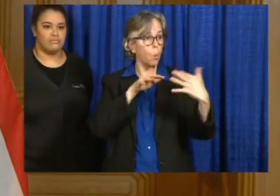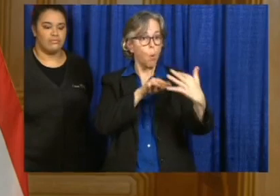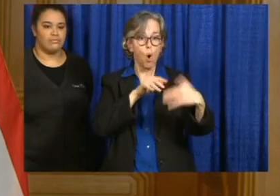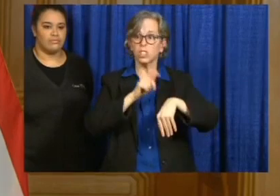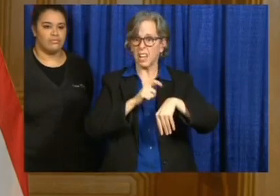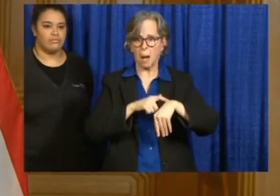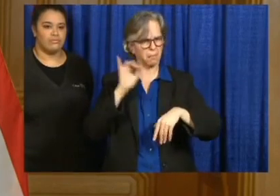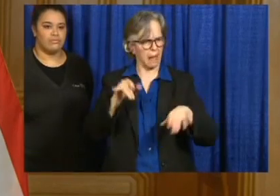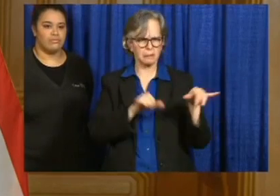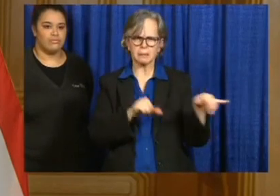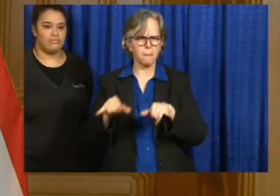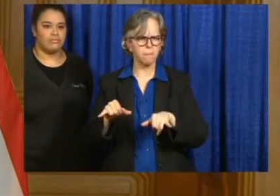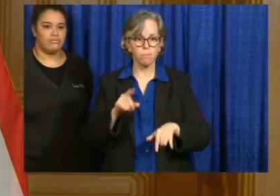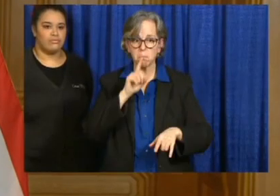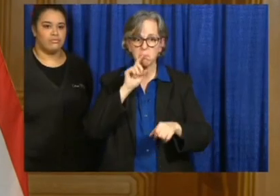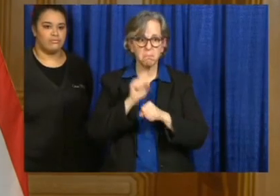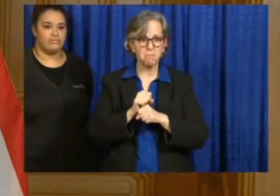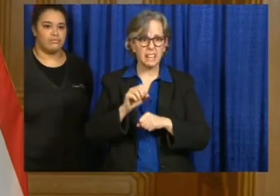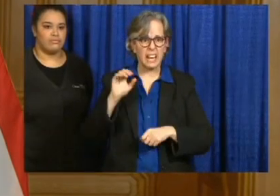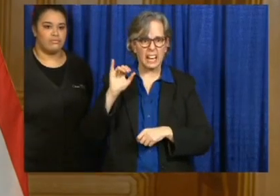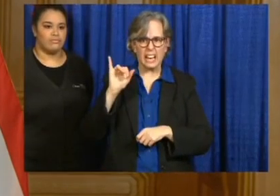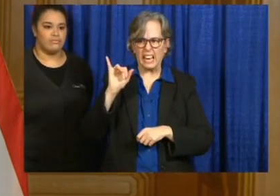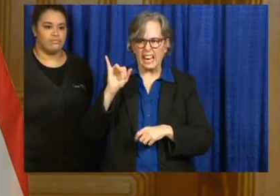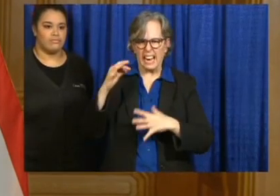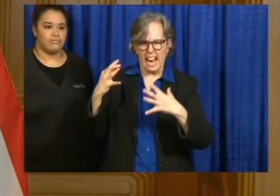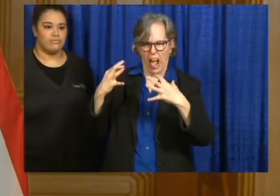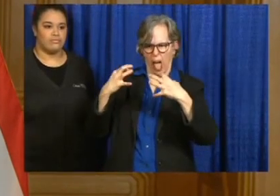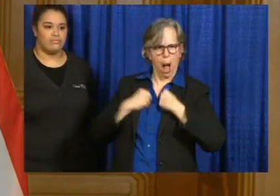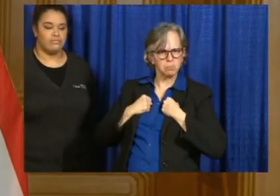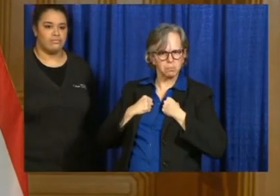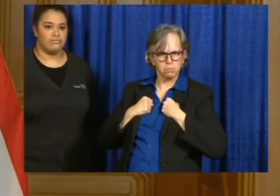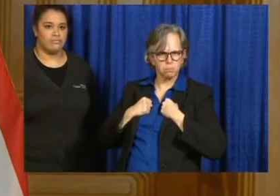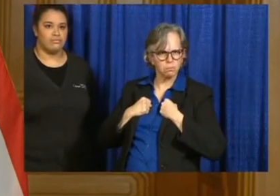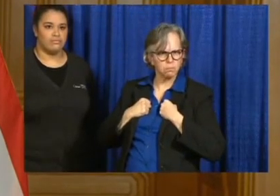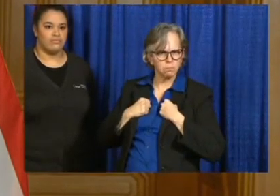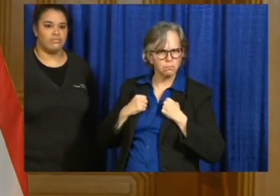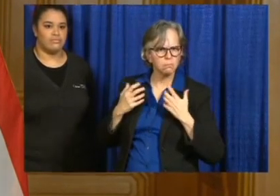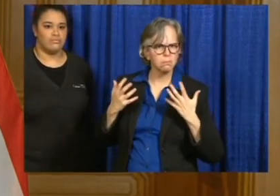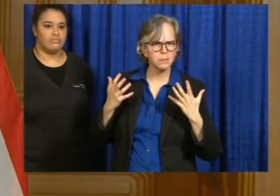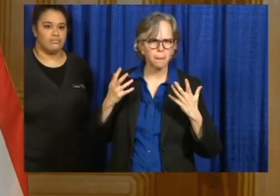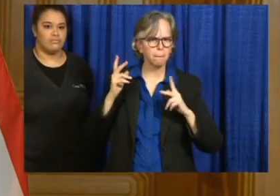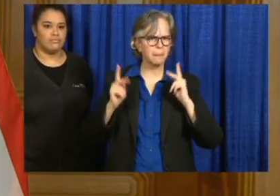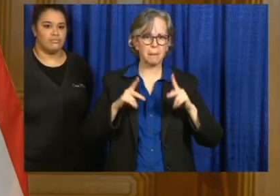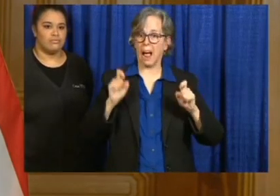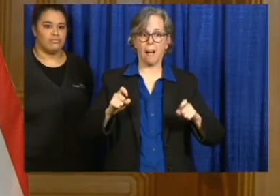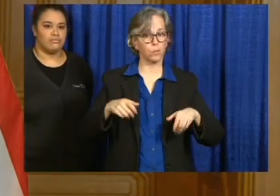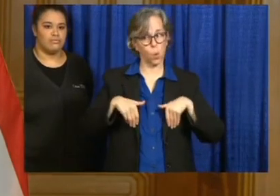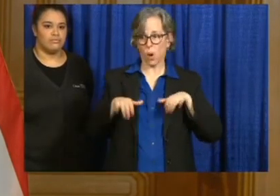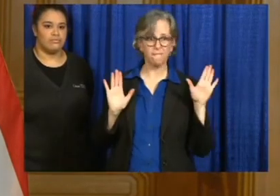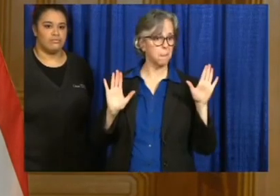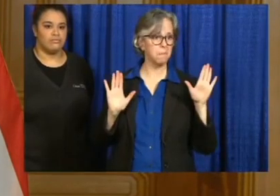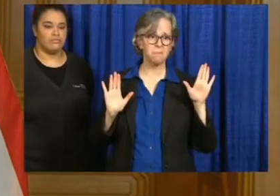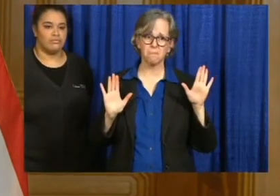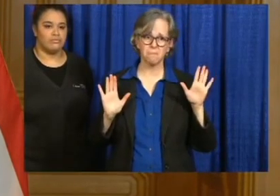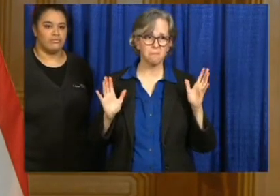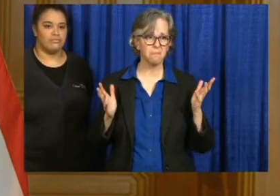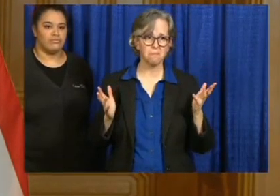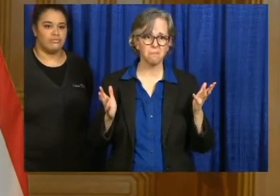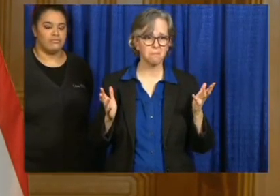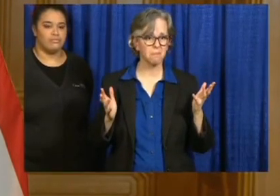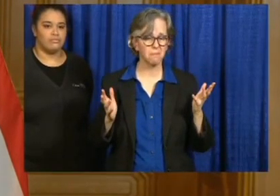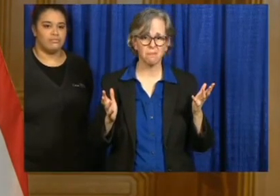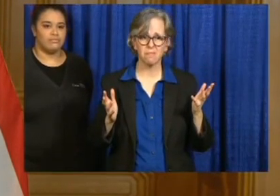literally. And so people are making sacrifices. You know, as far